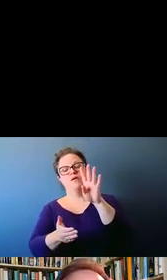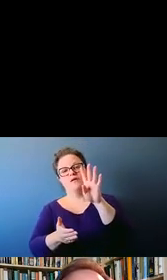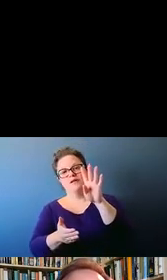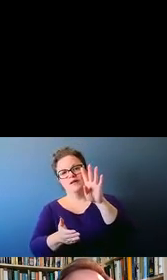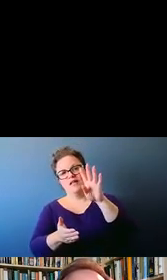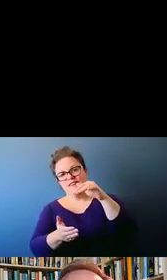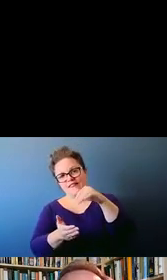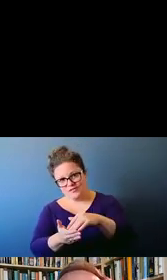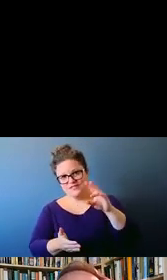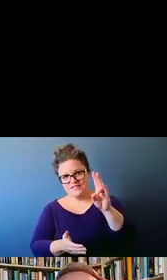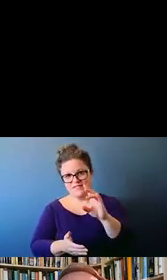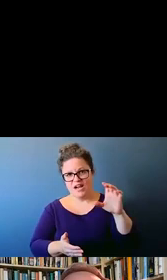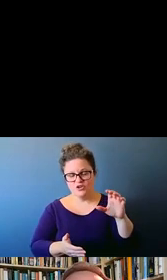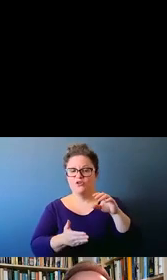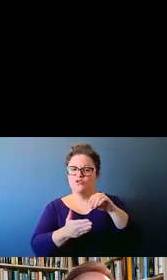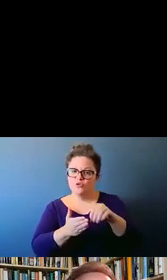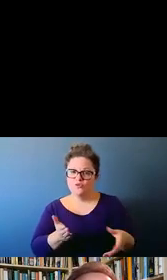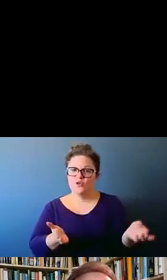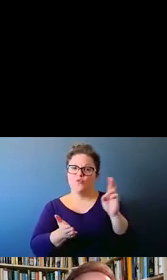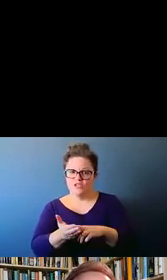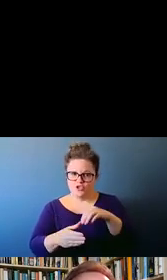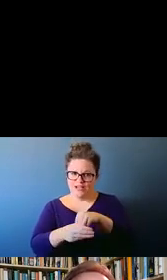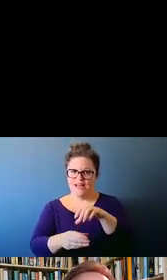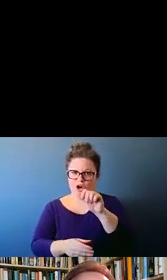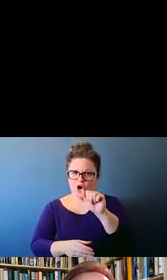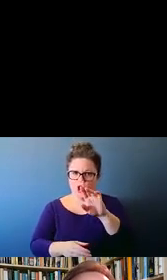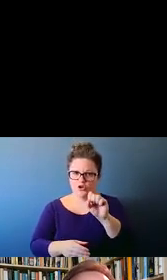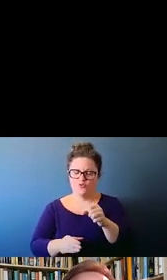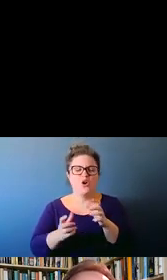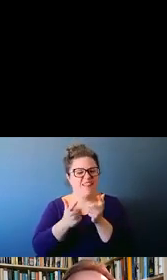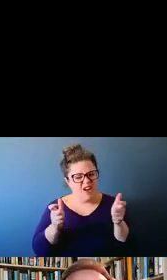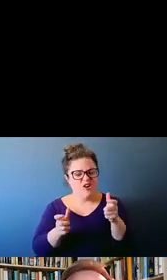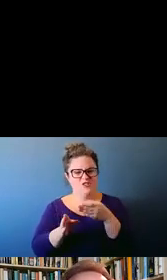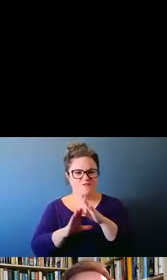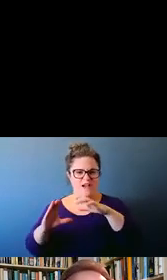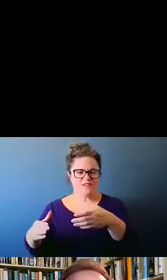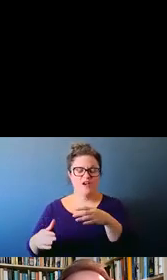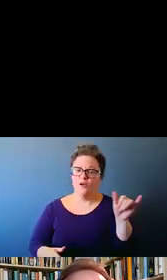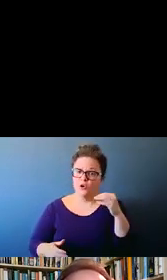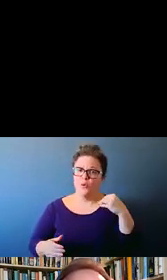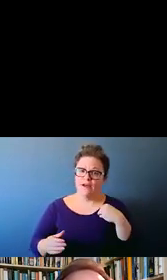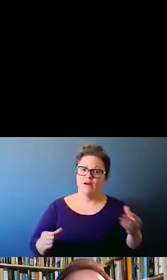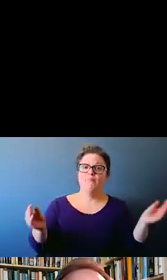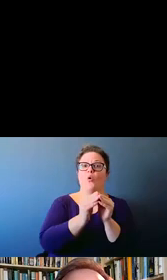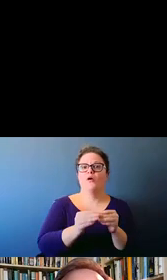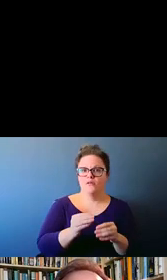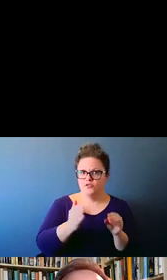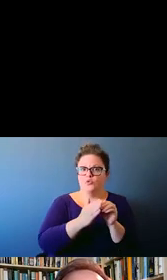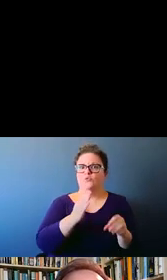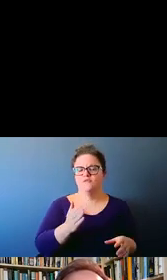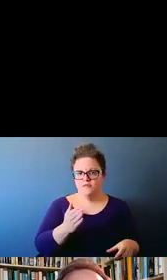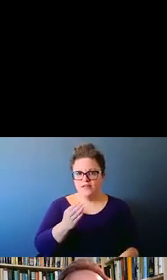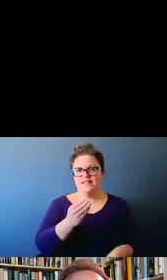so we're a very big faculty, and about 500 additional graduate students, so people doing master's and